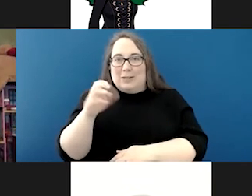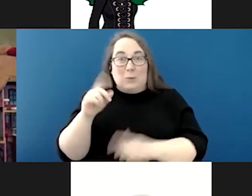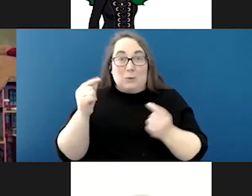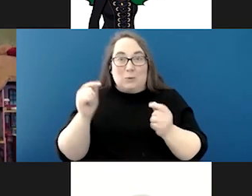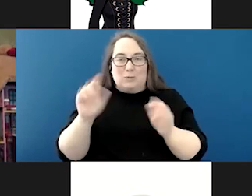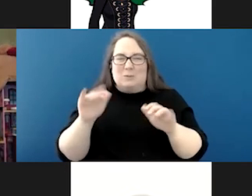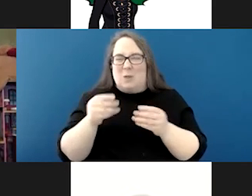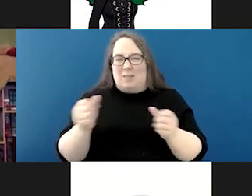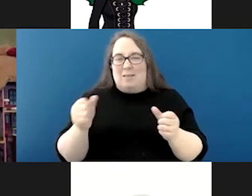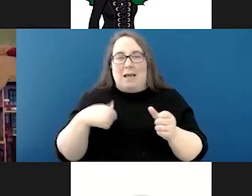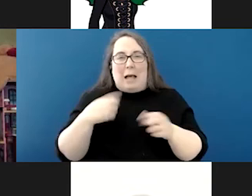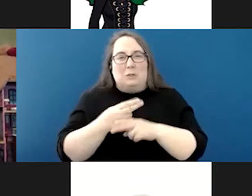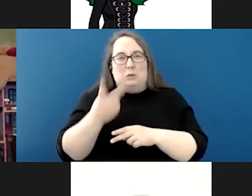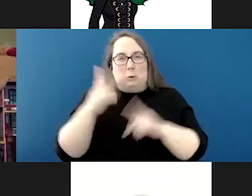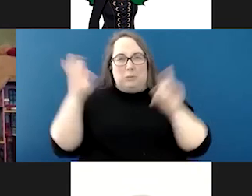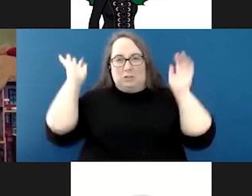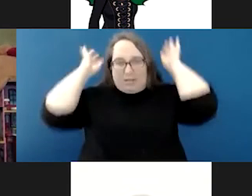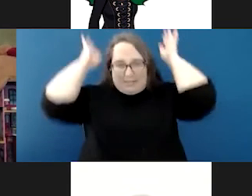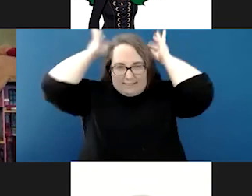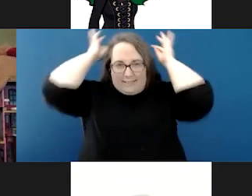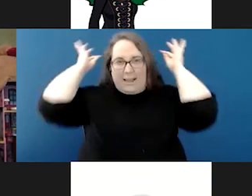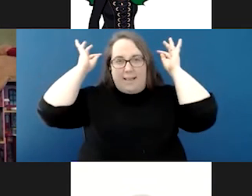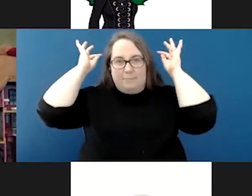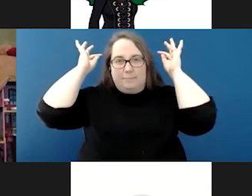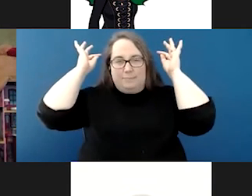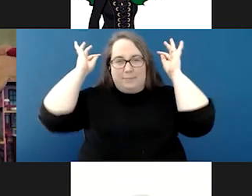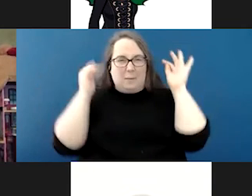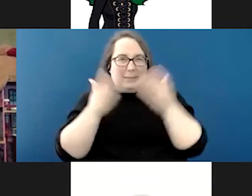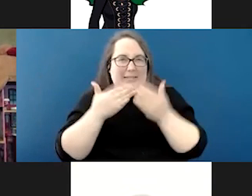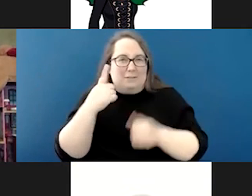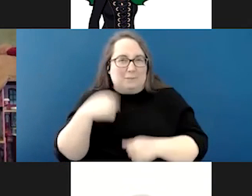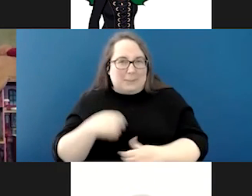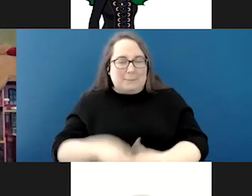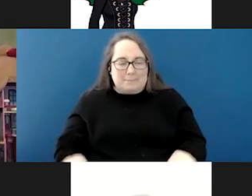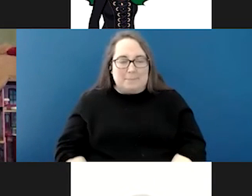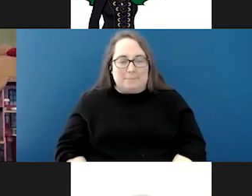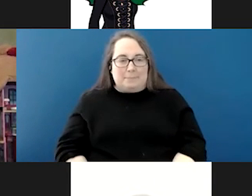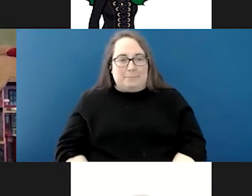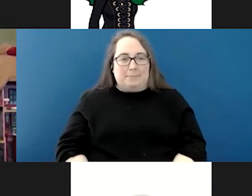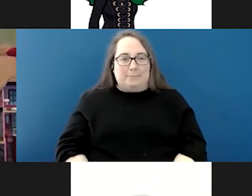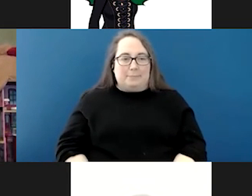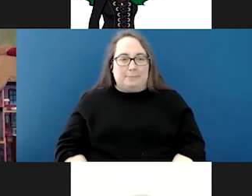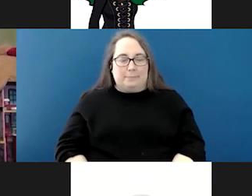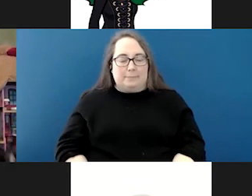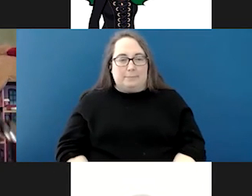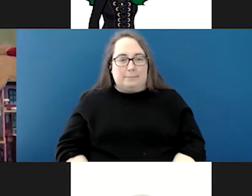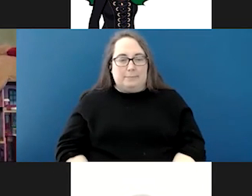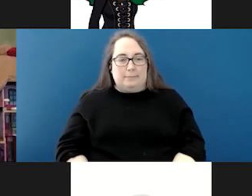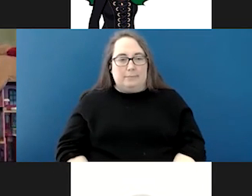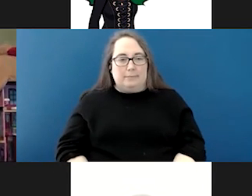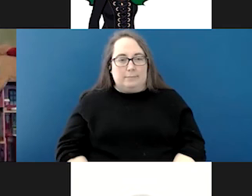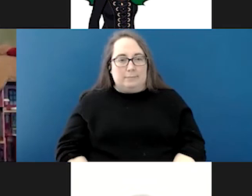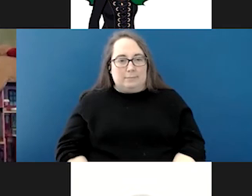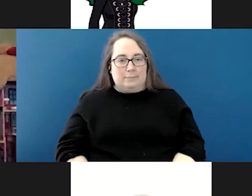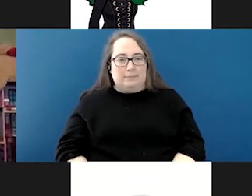two strings and just tie it in the back because I think that'll be easier for everyone. So I'm